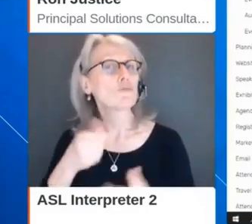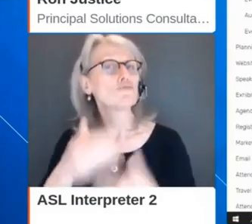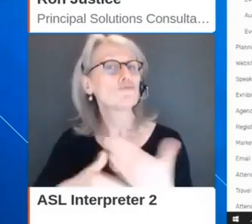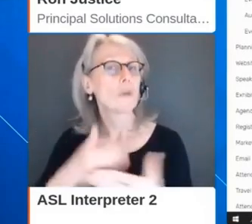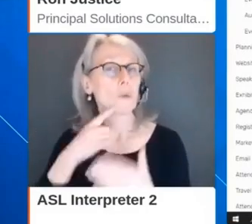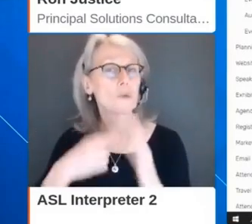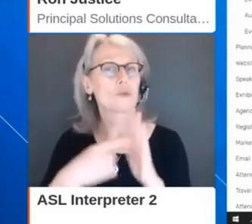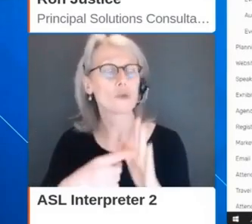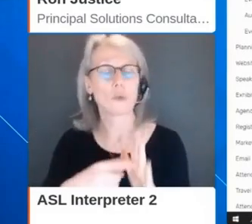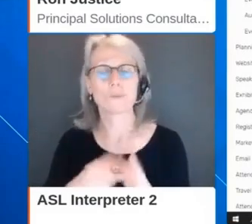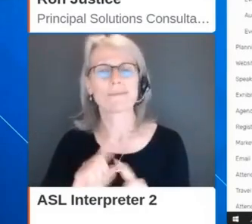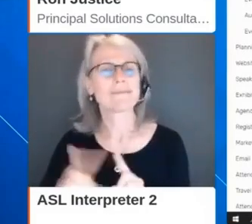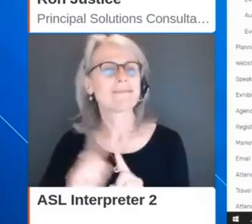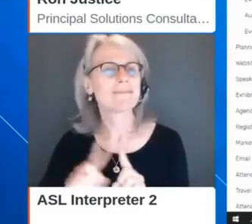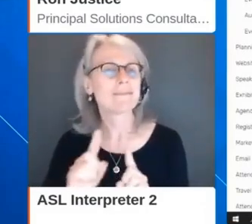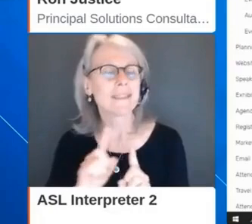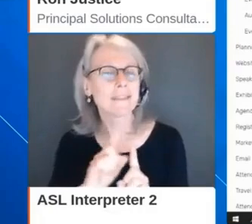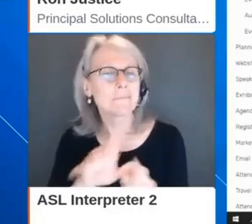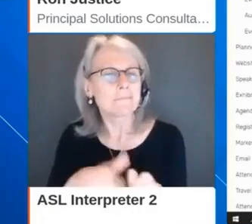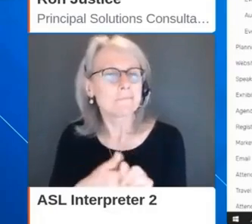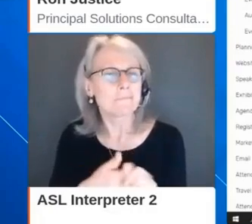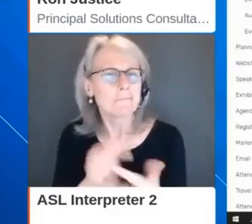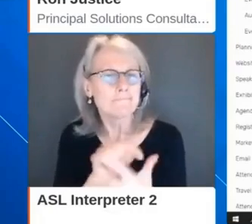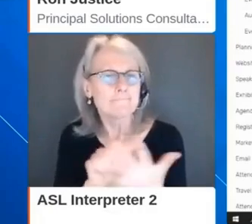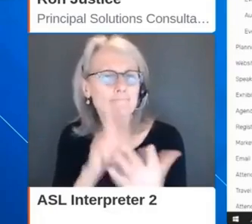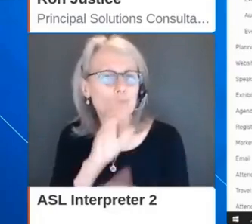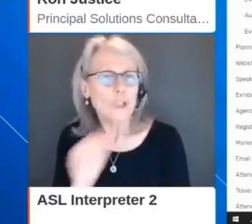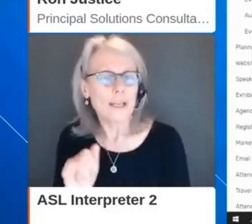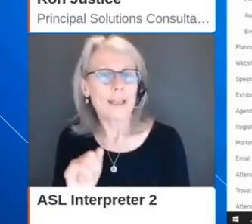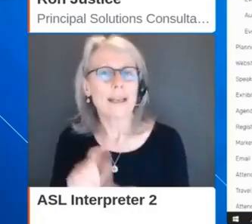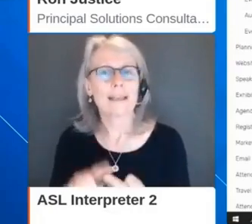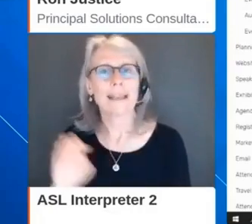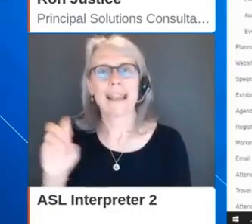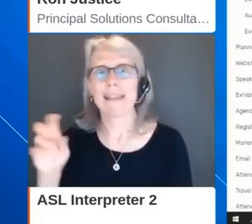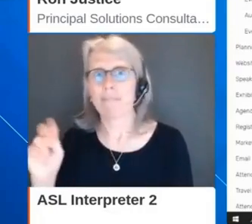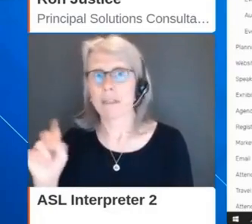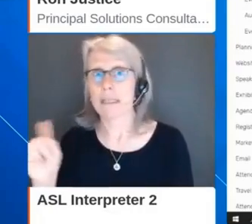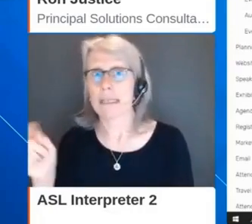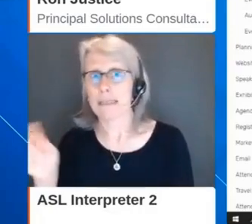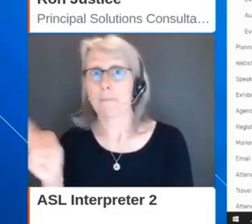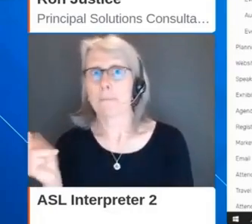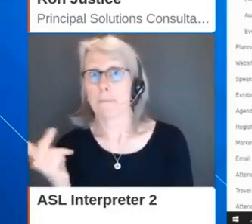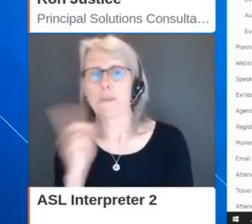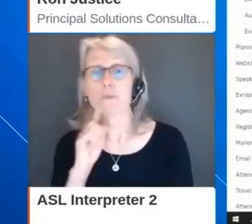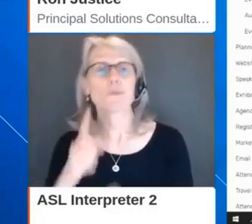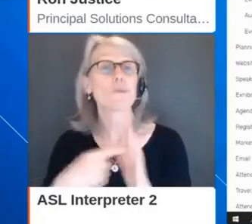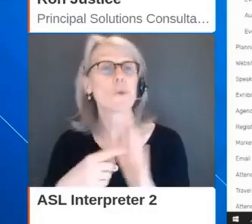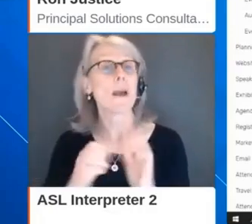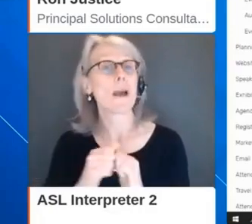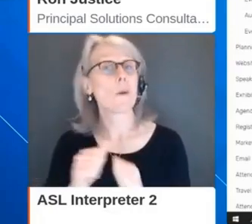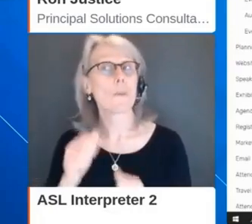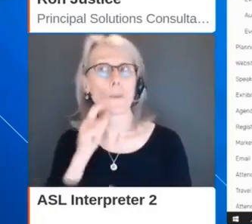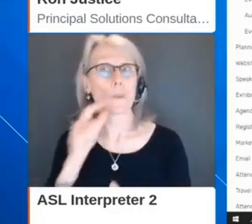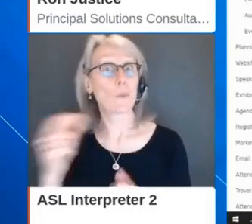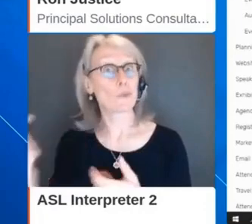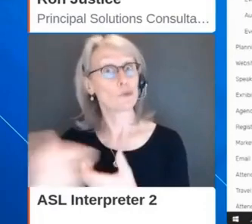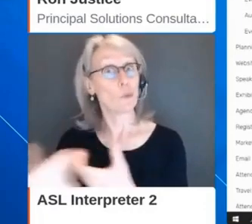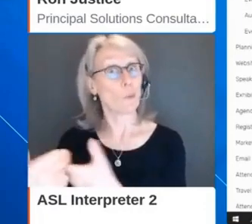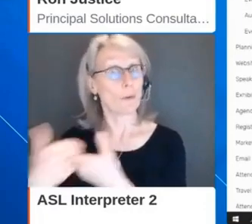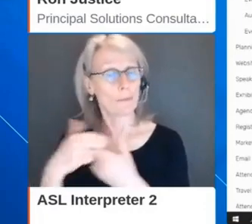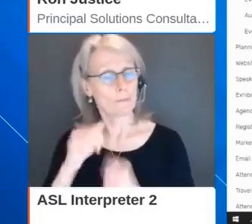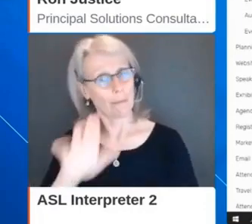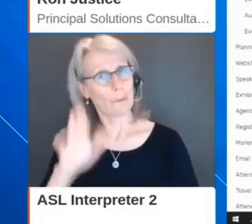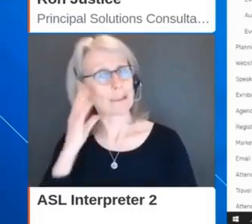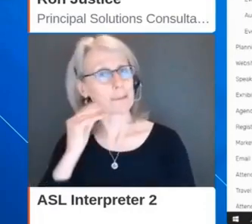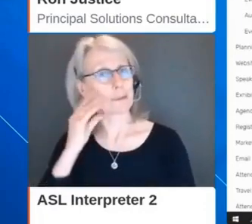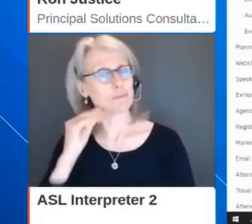planner interface, and then my colleagues Evelyn and Tim will be showcasing the overall attendee experience. Now, hopefully we don't need to